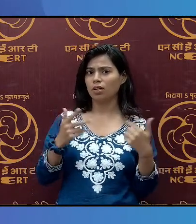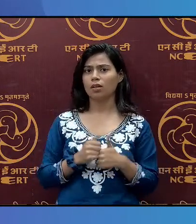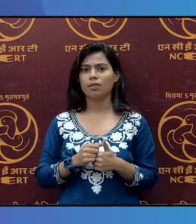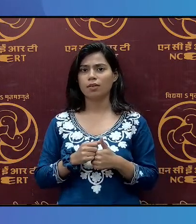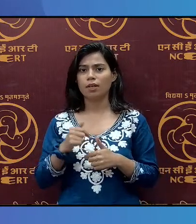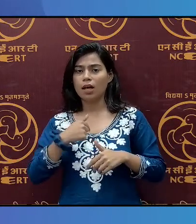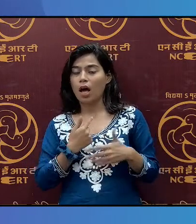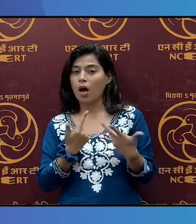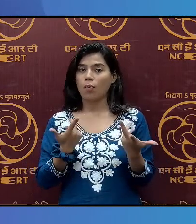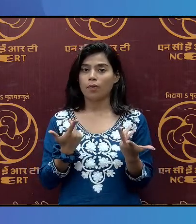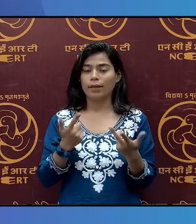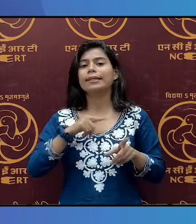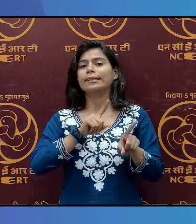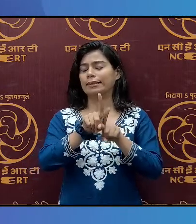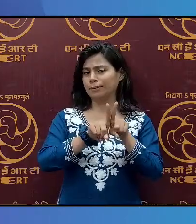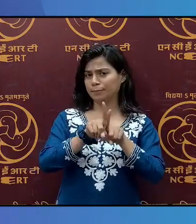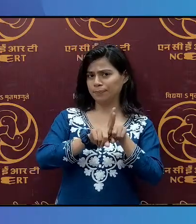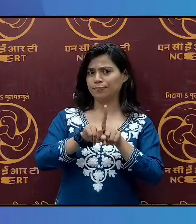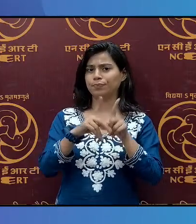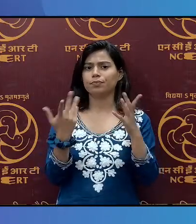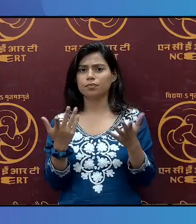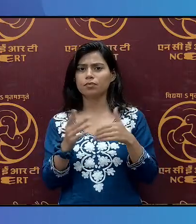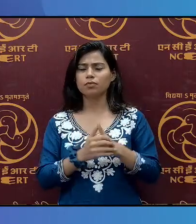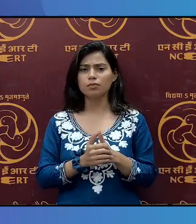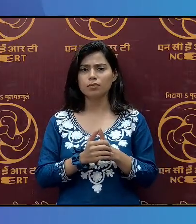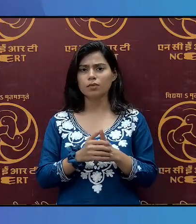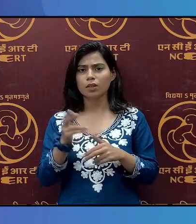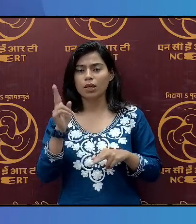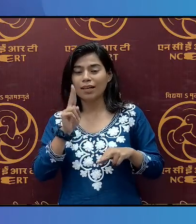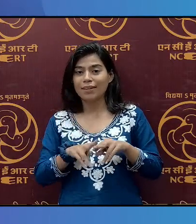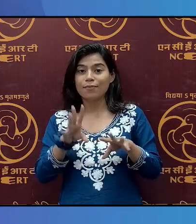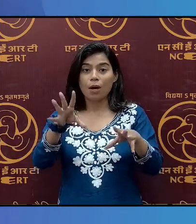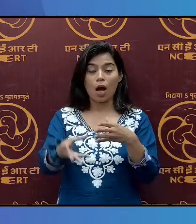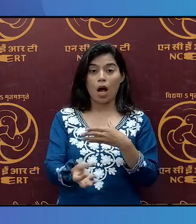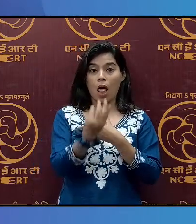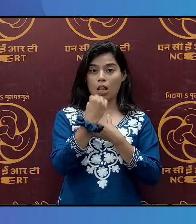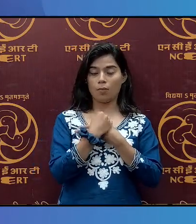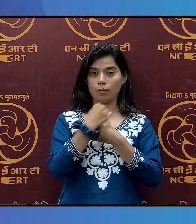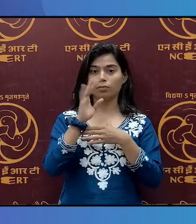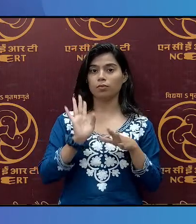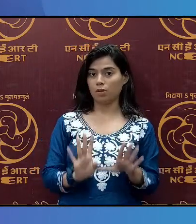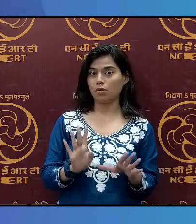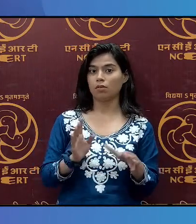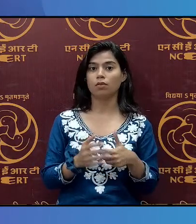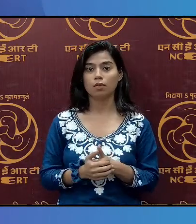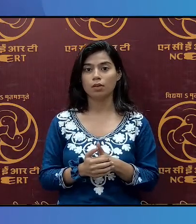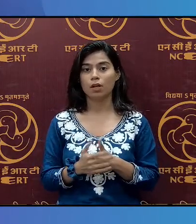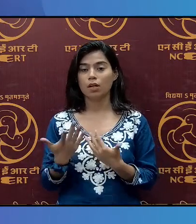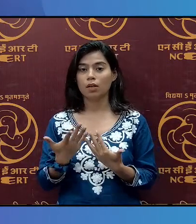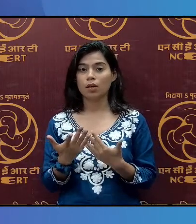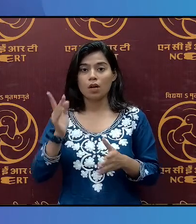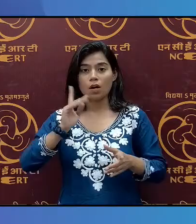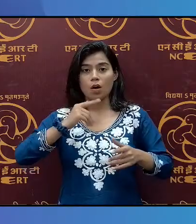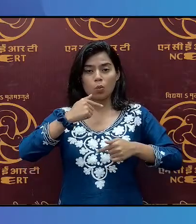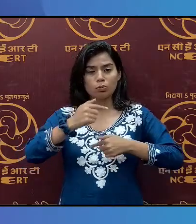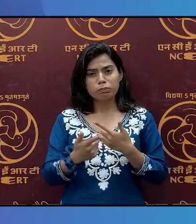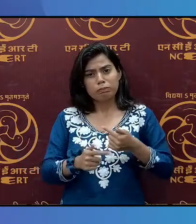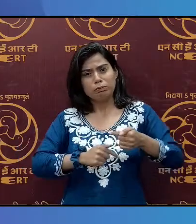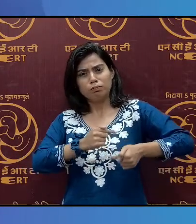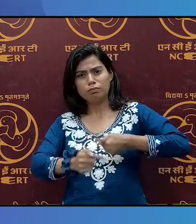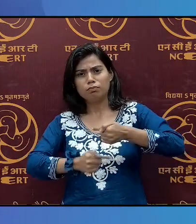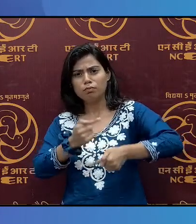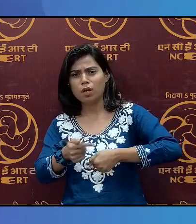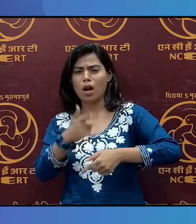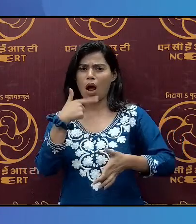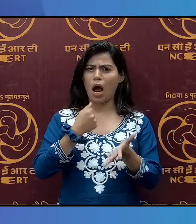varieties of things. So for example, it helps me to adapt and have the conscious continue to do what